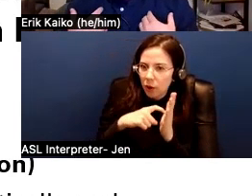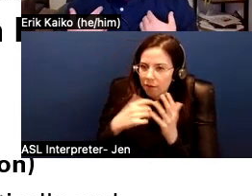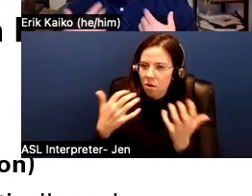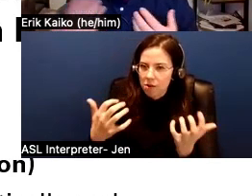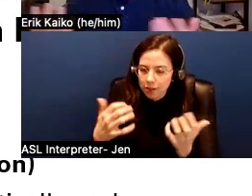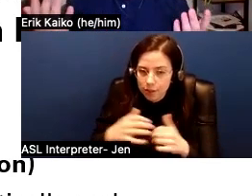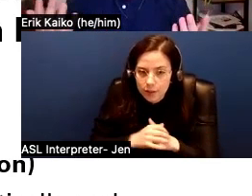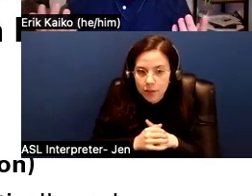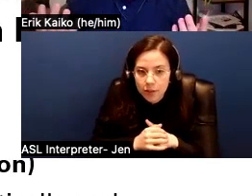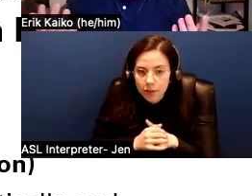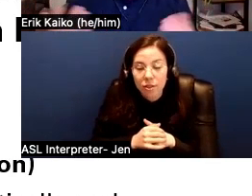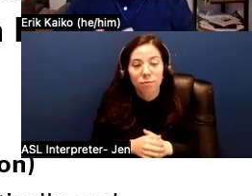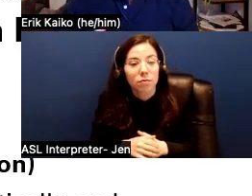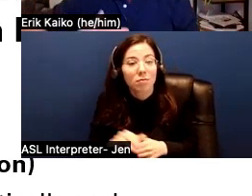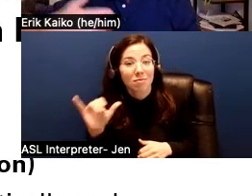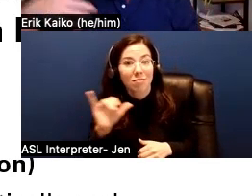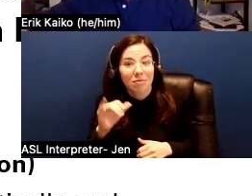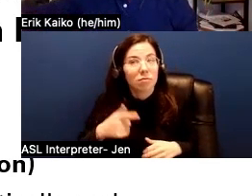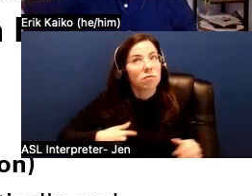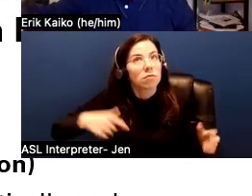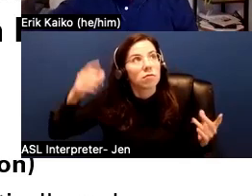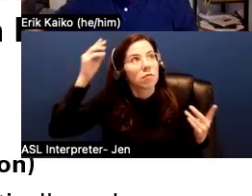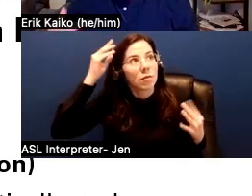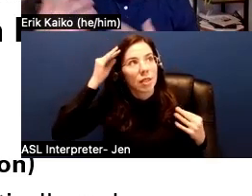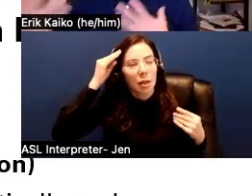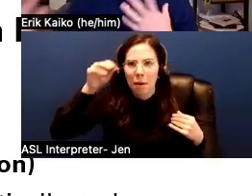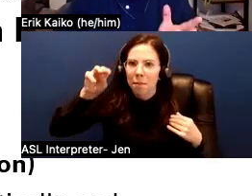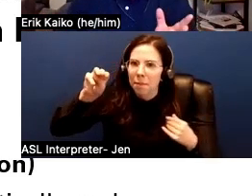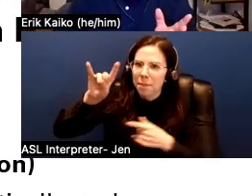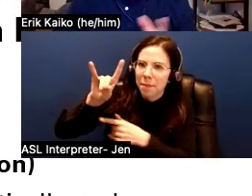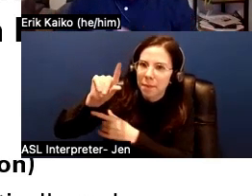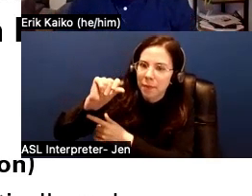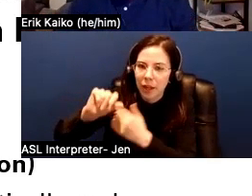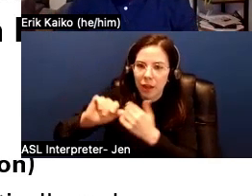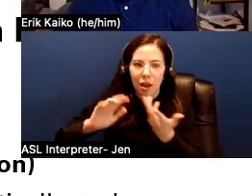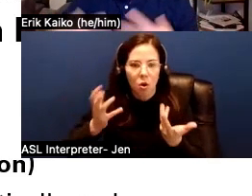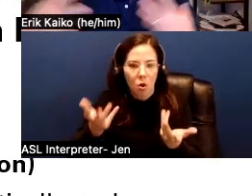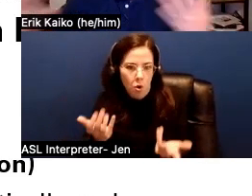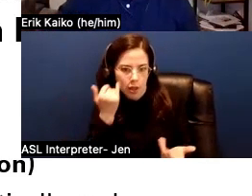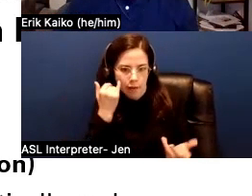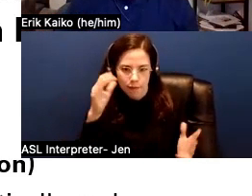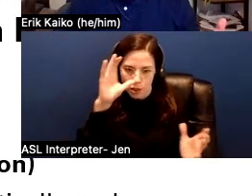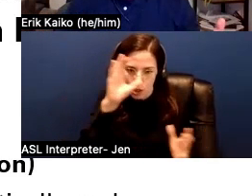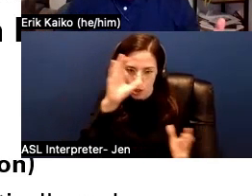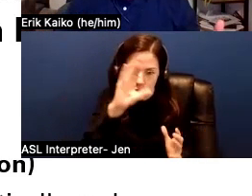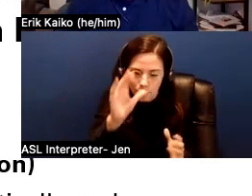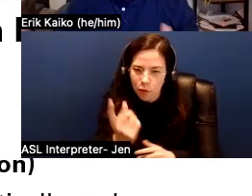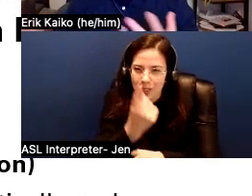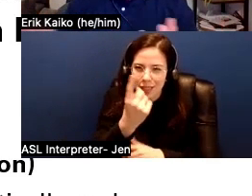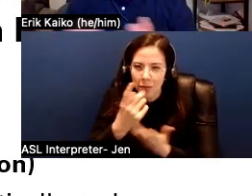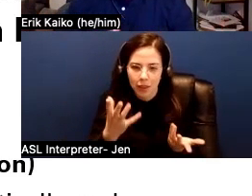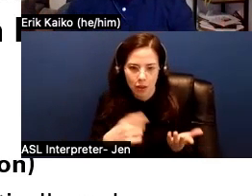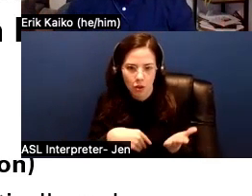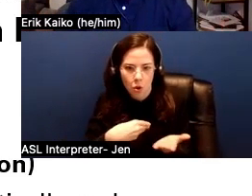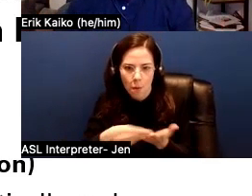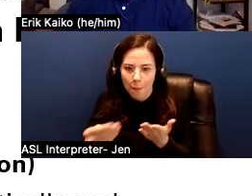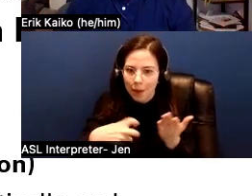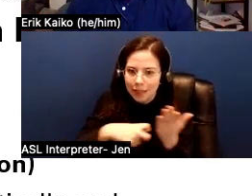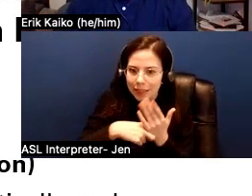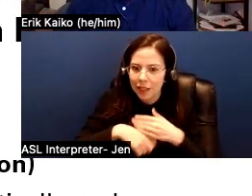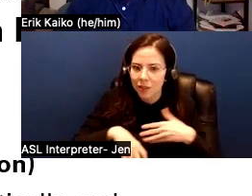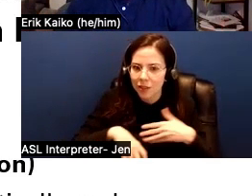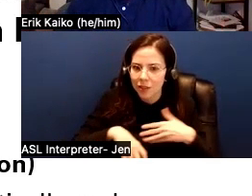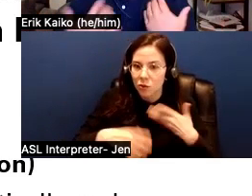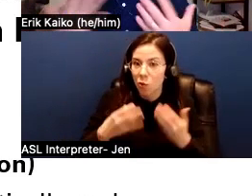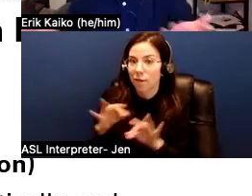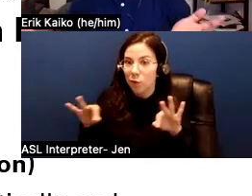think about the way I consume media or the way I go to purchase tickets for something or go do free activity, whatever it may be,